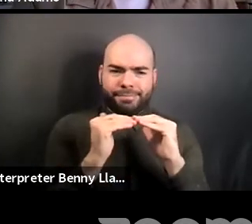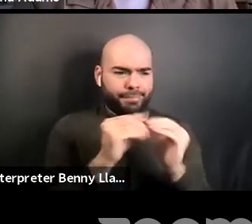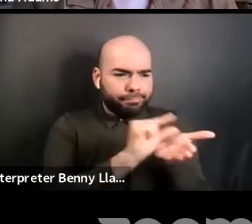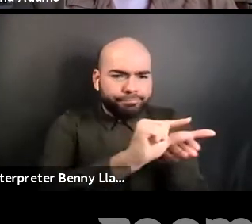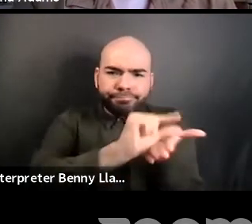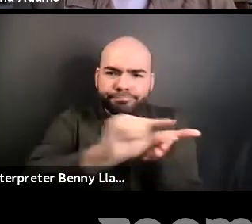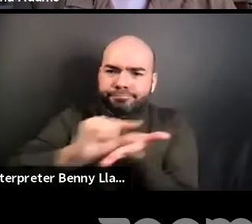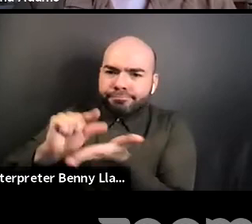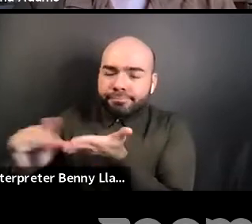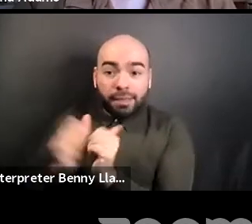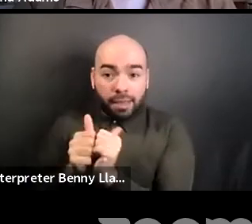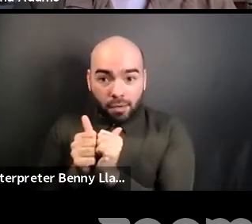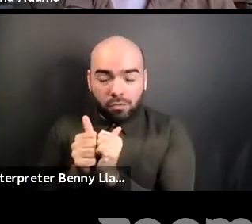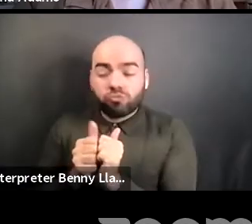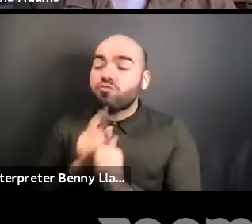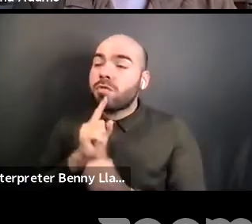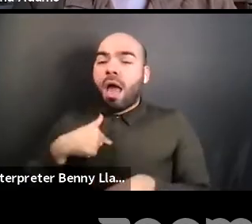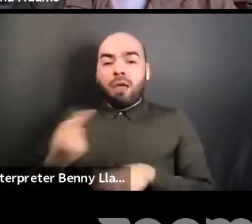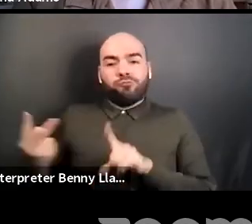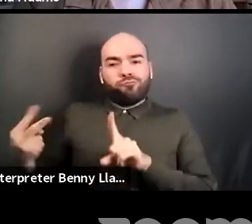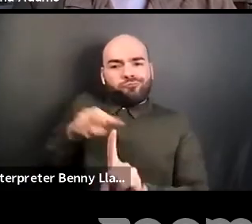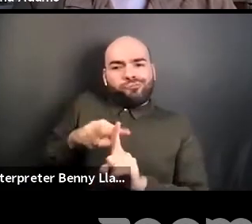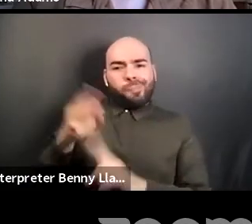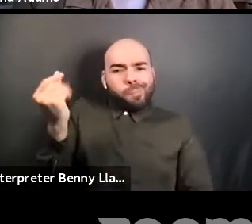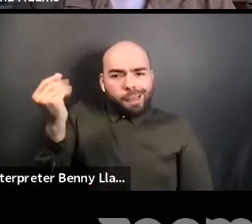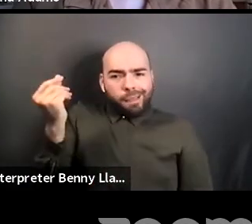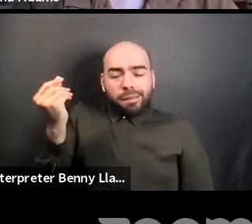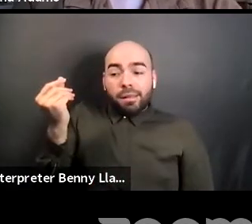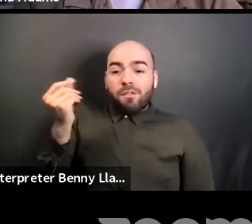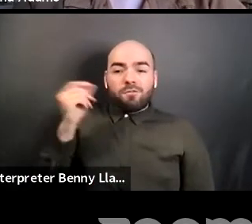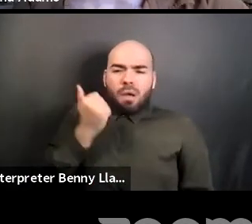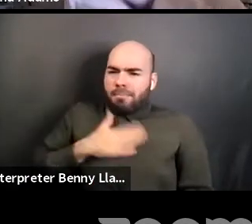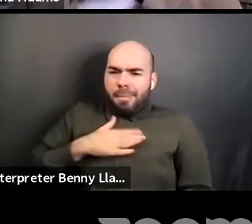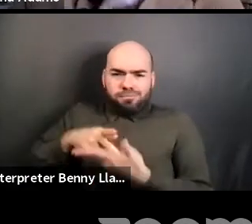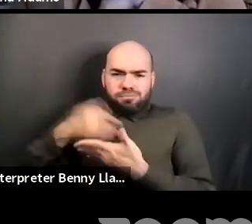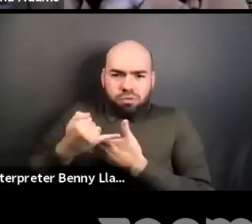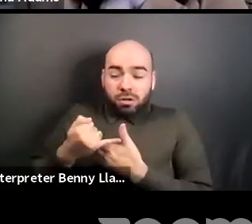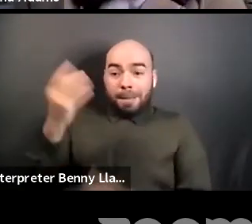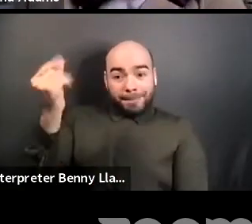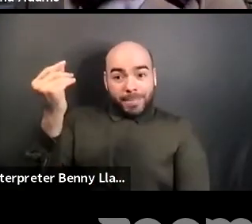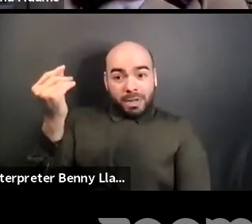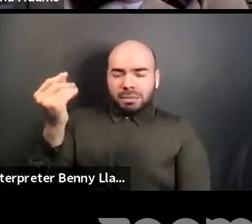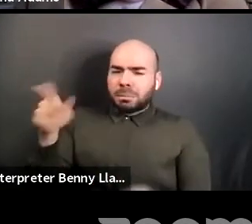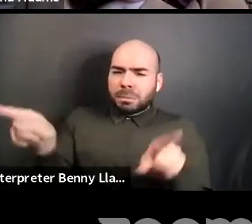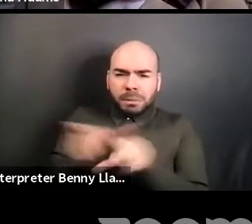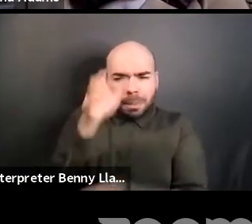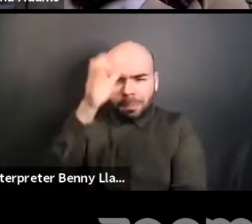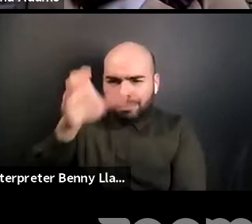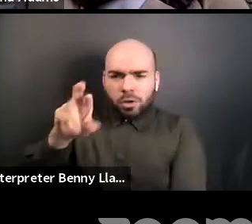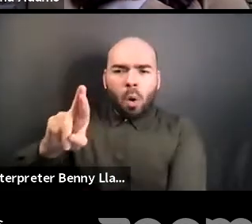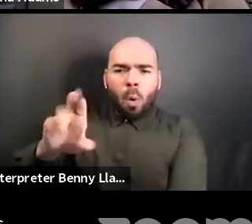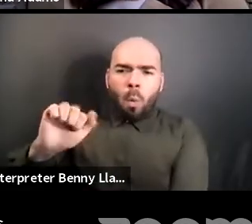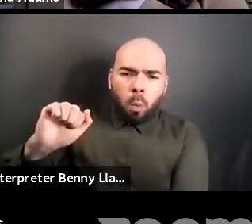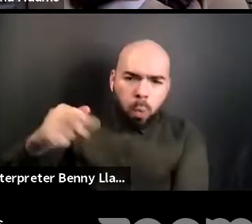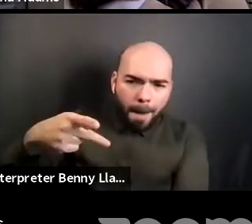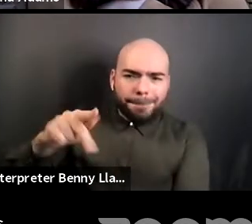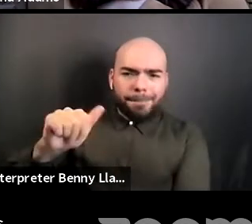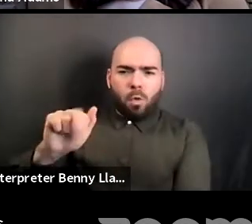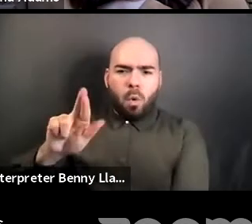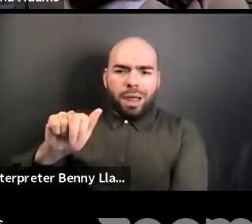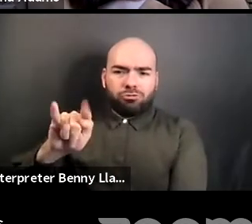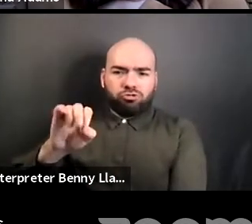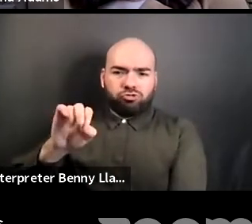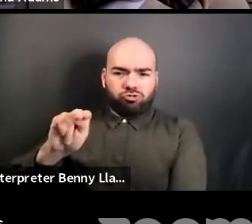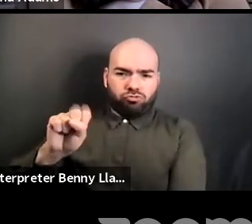I look at money in projects as a form of reparations almost. I feel like